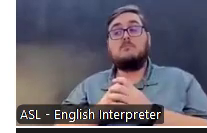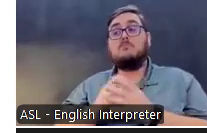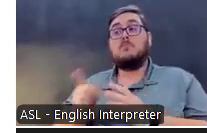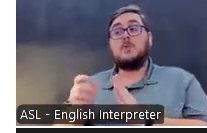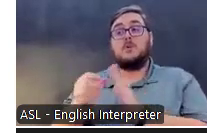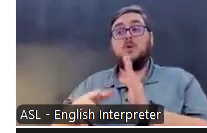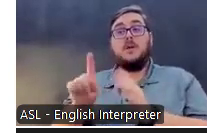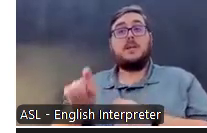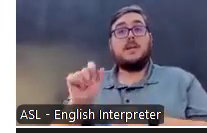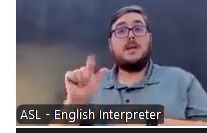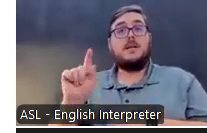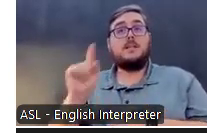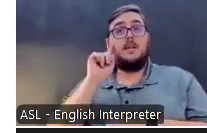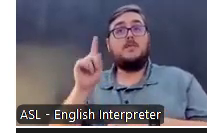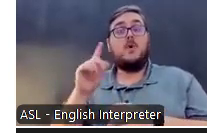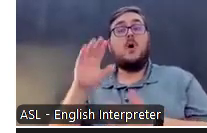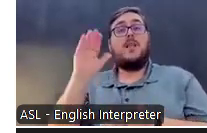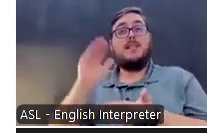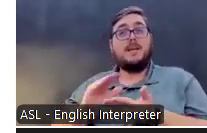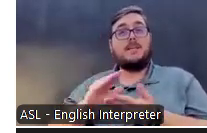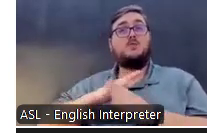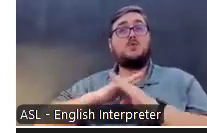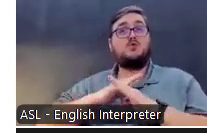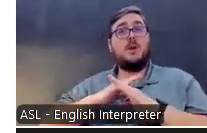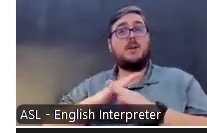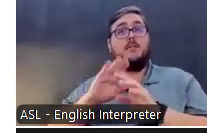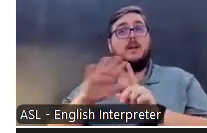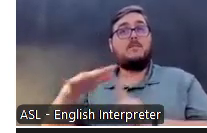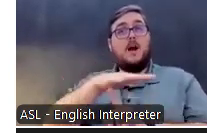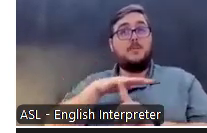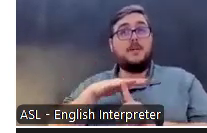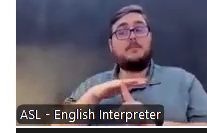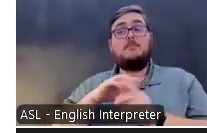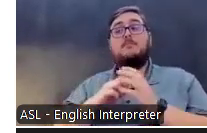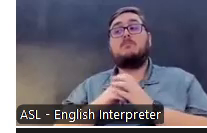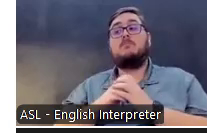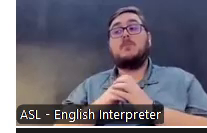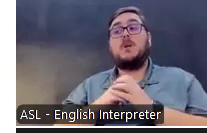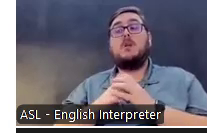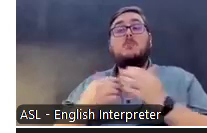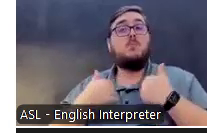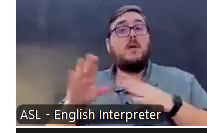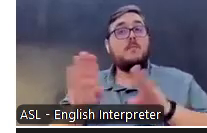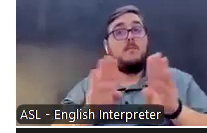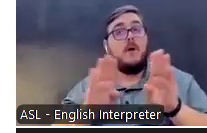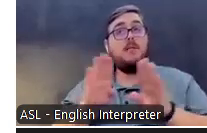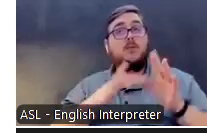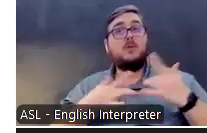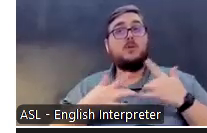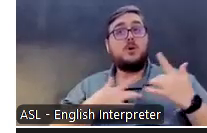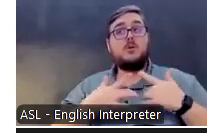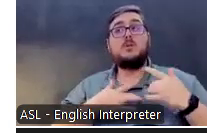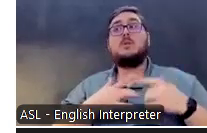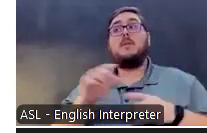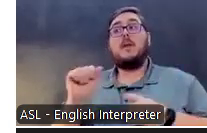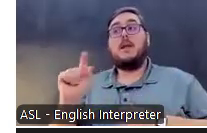environment? Are there behavioral concerns such that AT should be considered? This sometimes comes up in the context